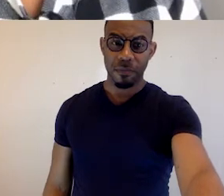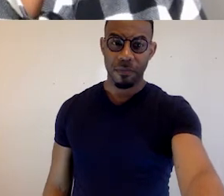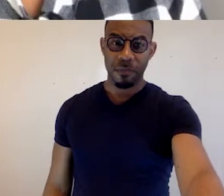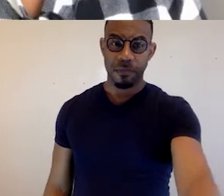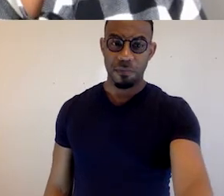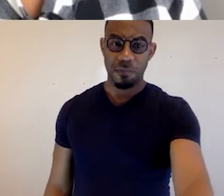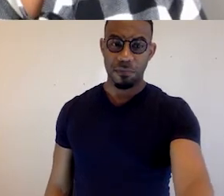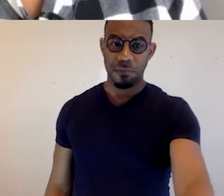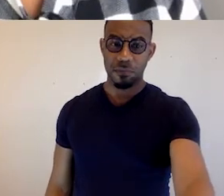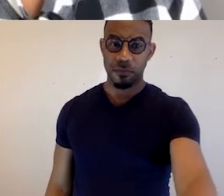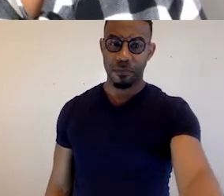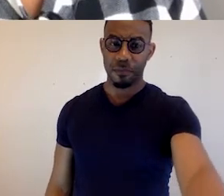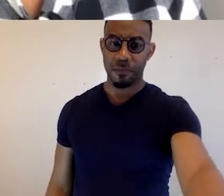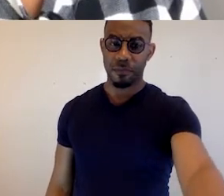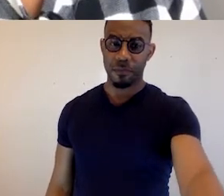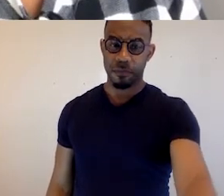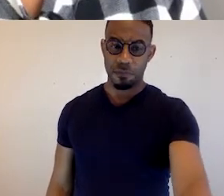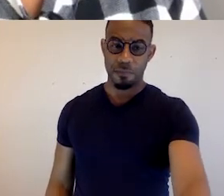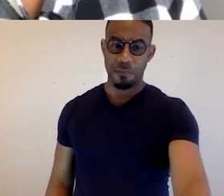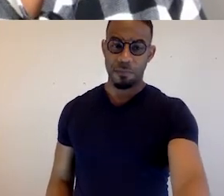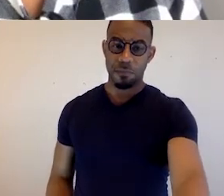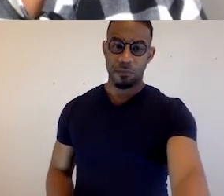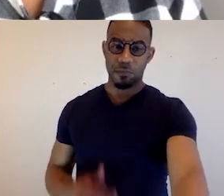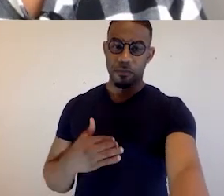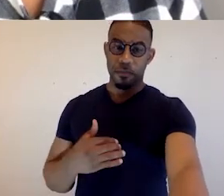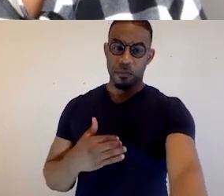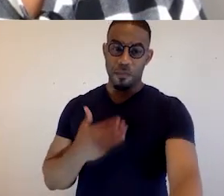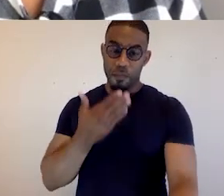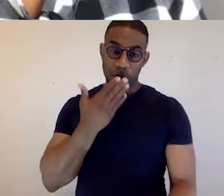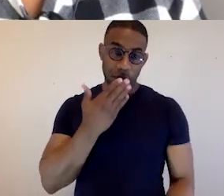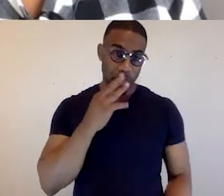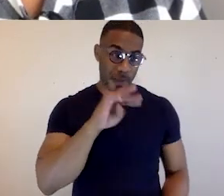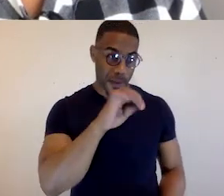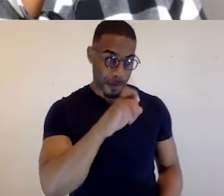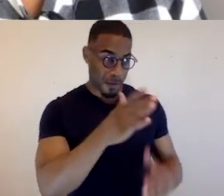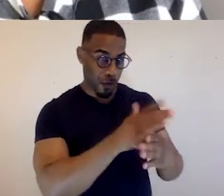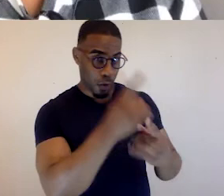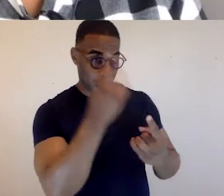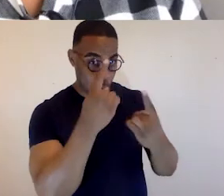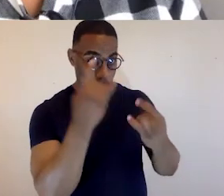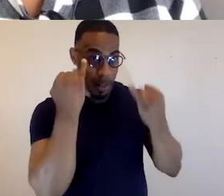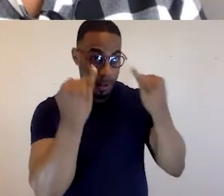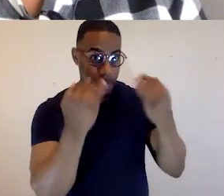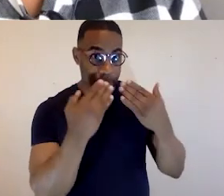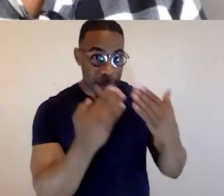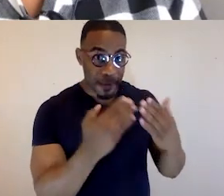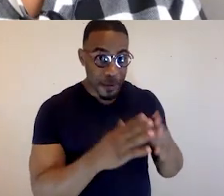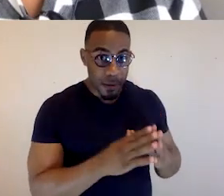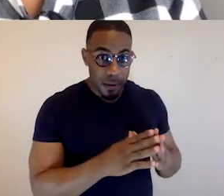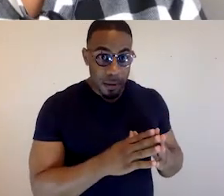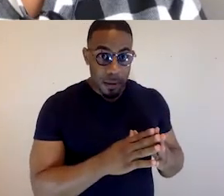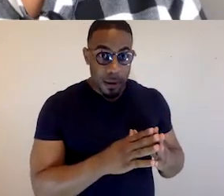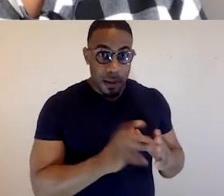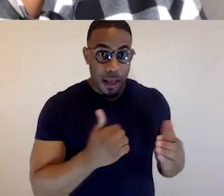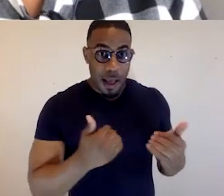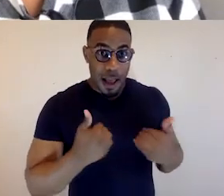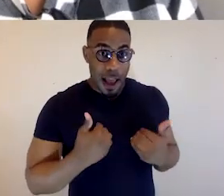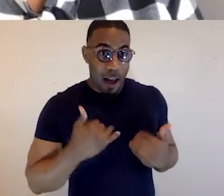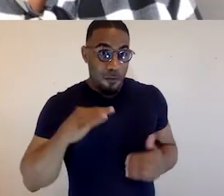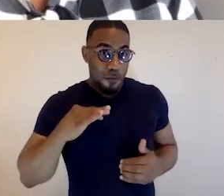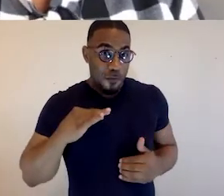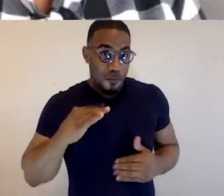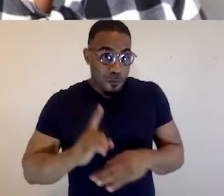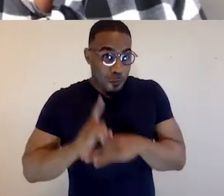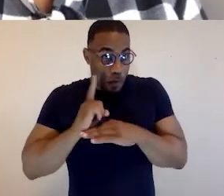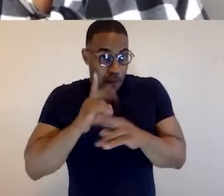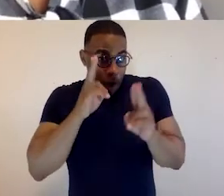All right. Thank you, Michael, so much for sharing your thoughts and ideas. I have the privilege